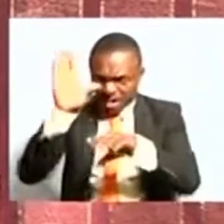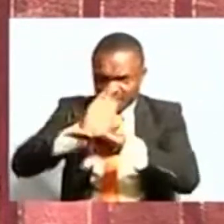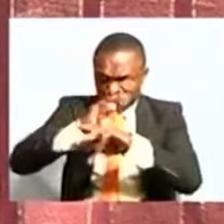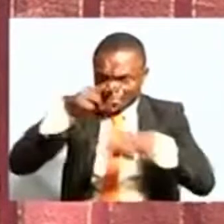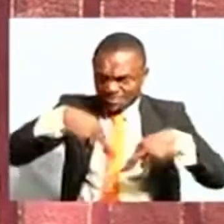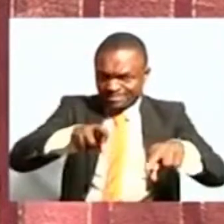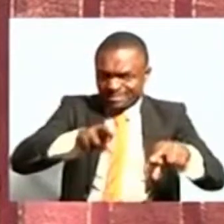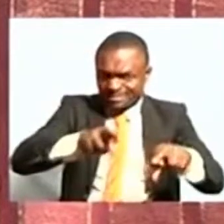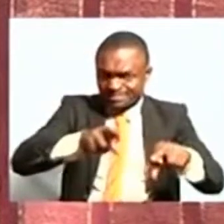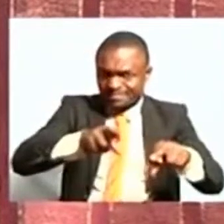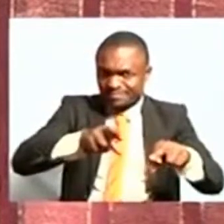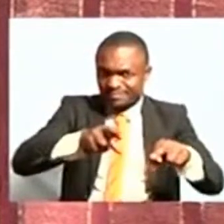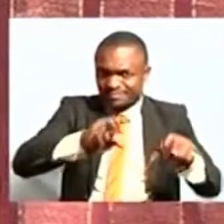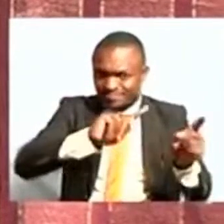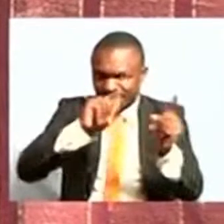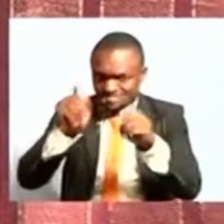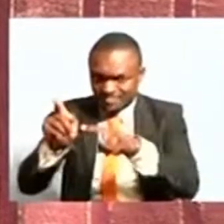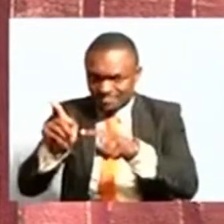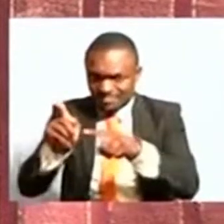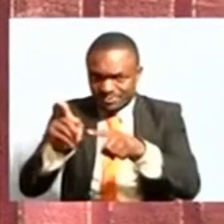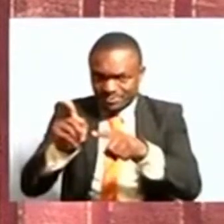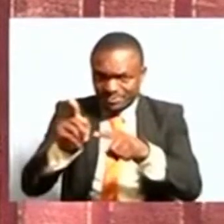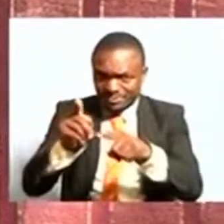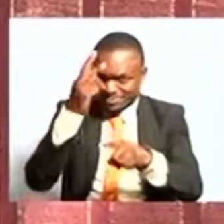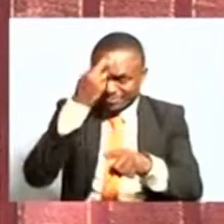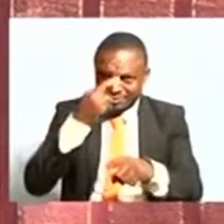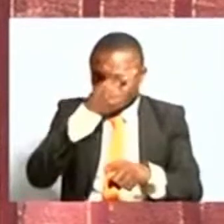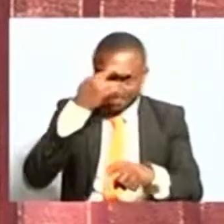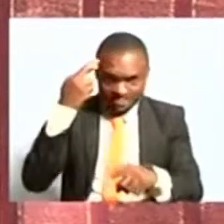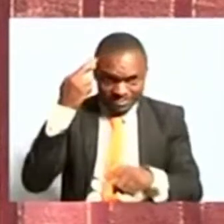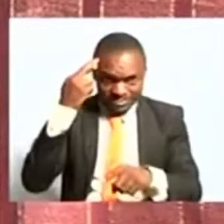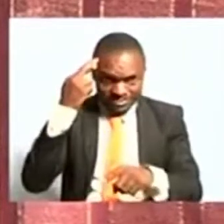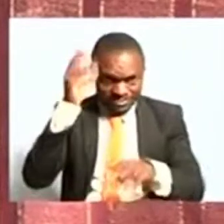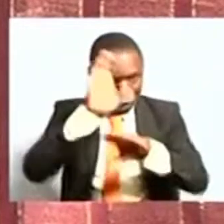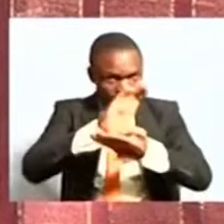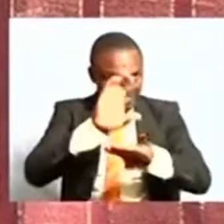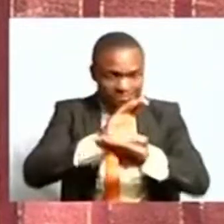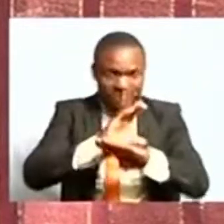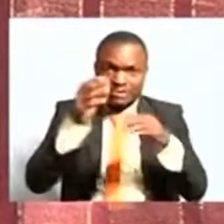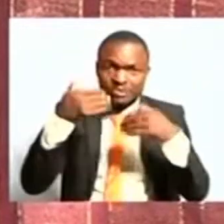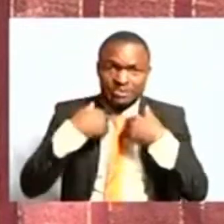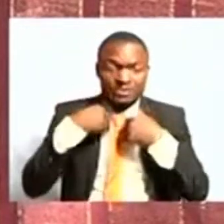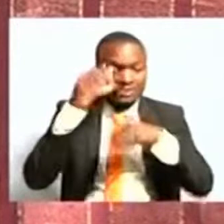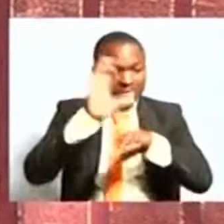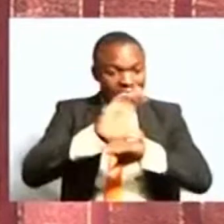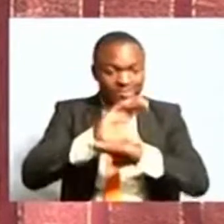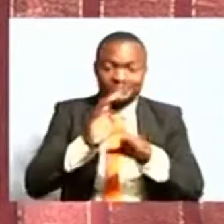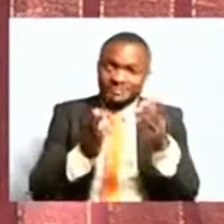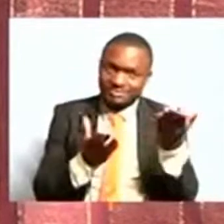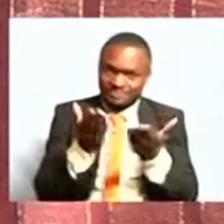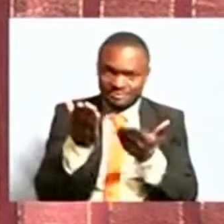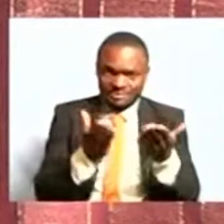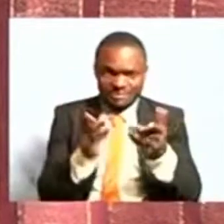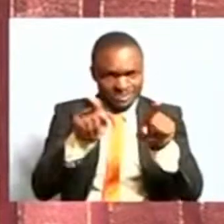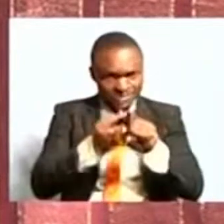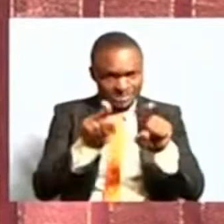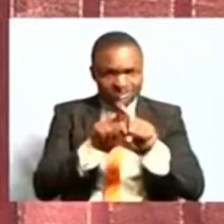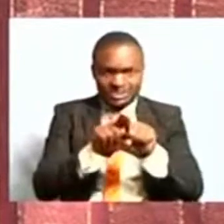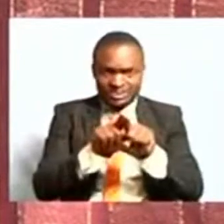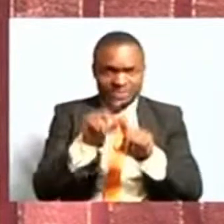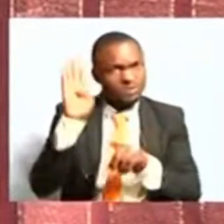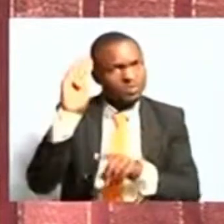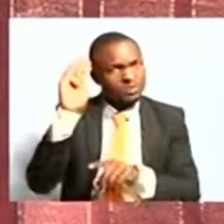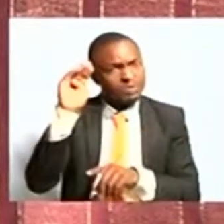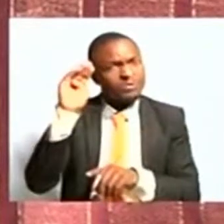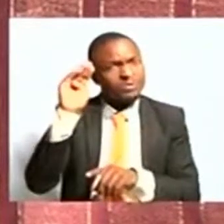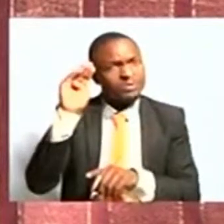get to the Cathedral of the Holy Cross. And we will have a church service on the same day at 14 hours